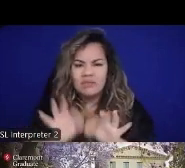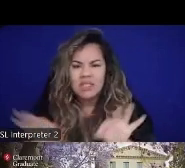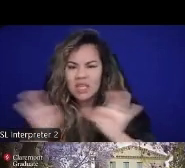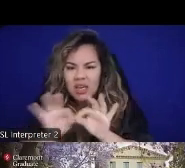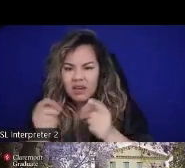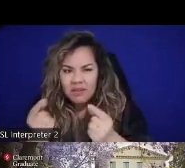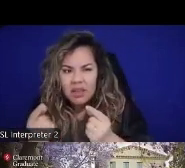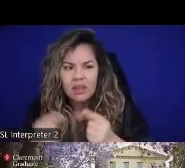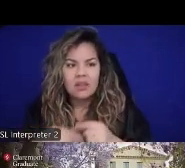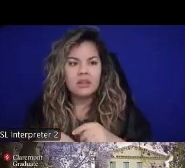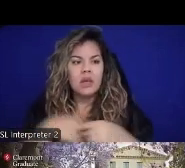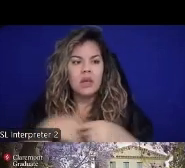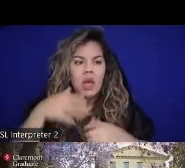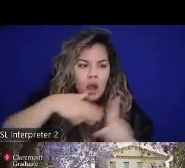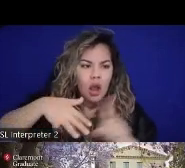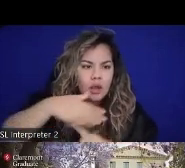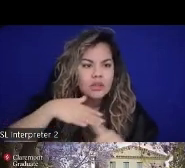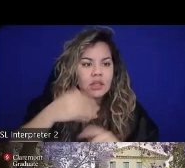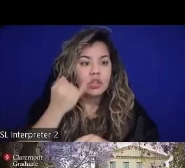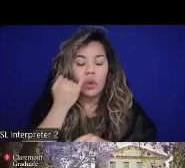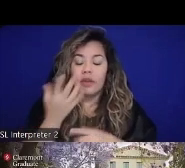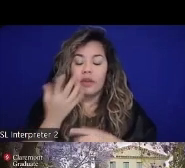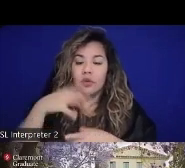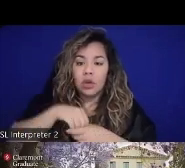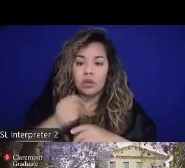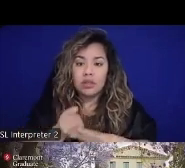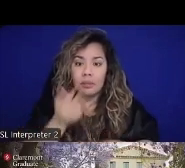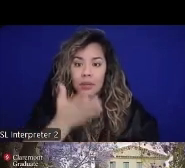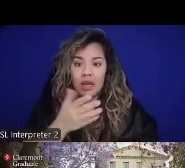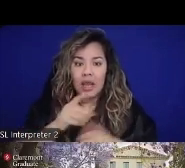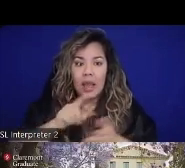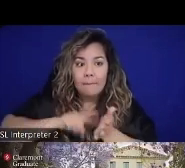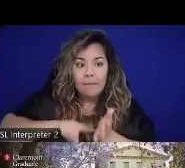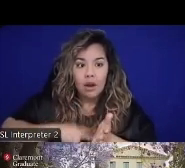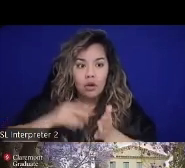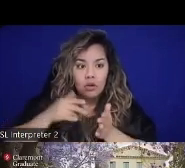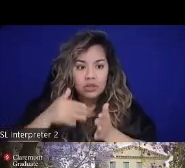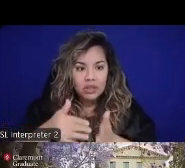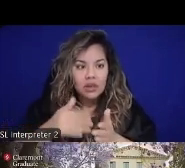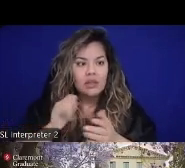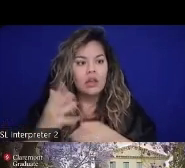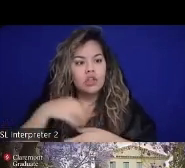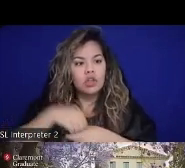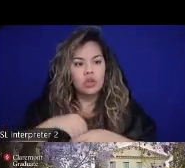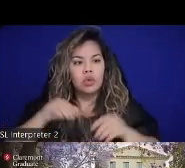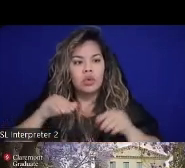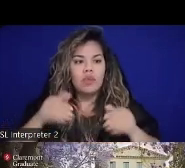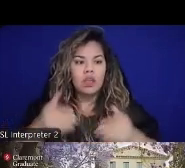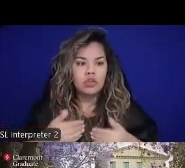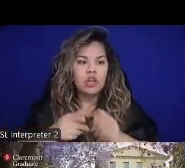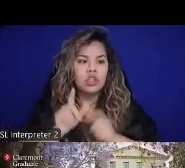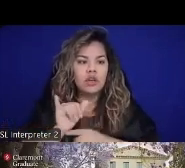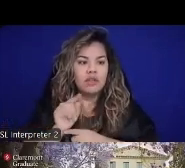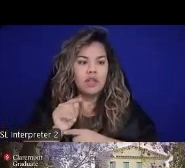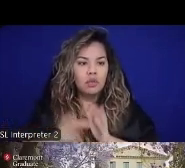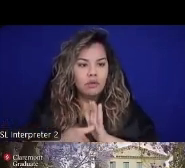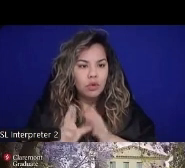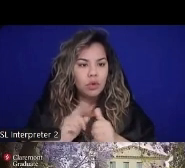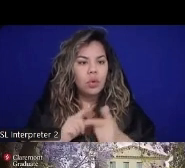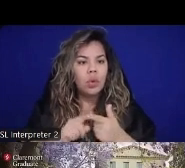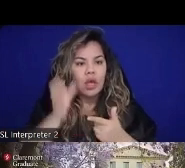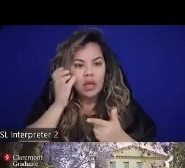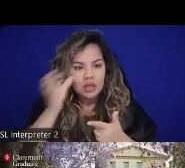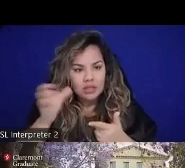introduction, a literature review, a conceptual or theoretical framework, a method section, a results section,